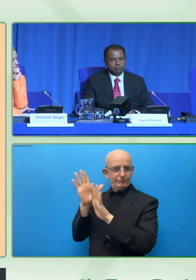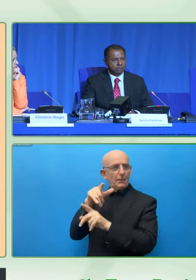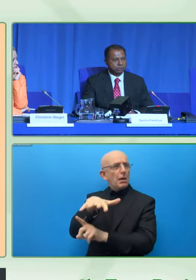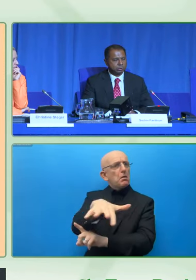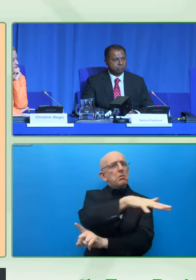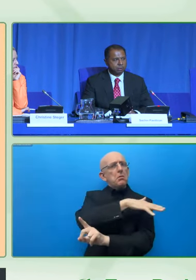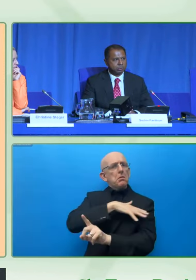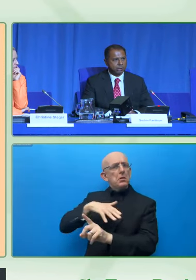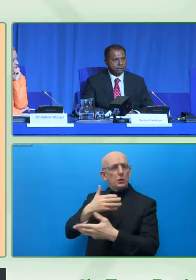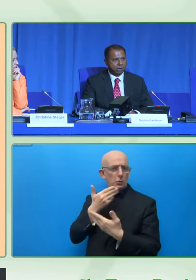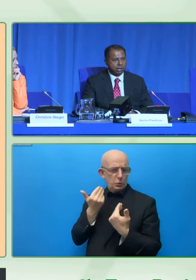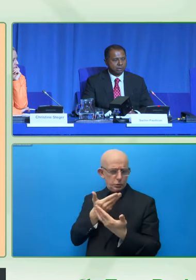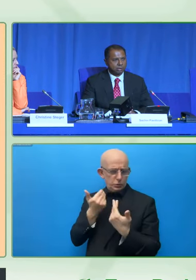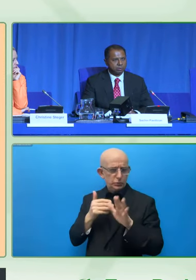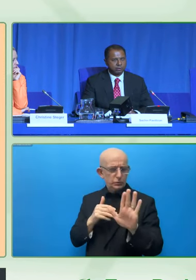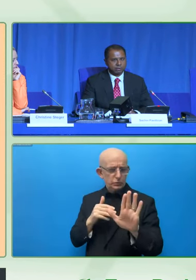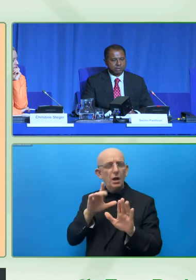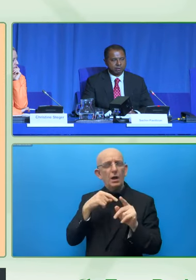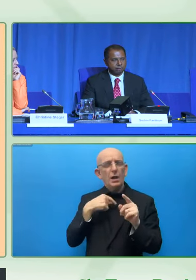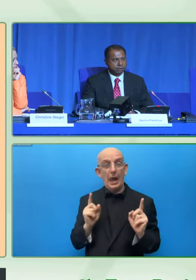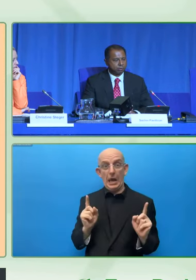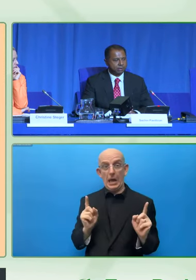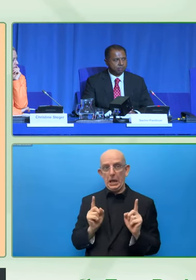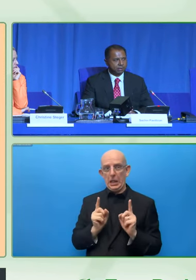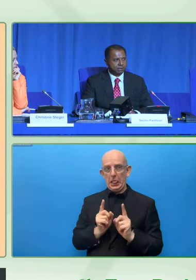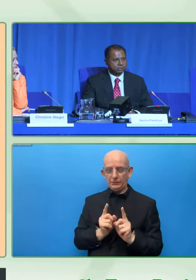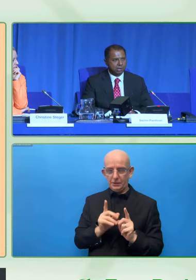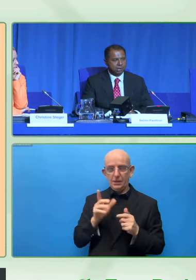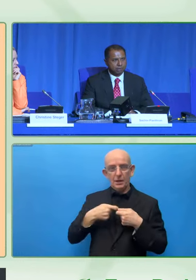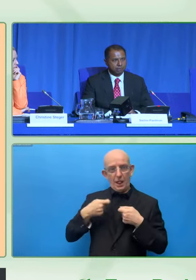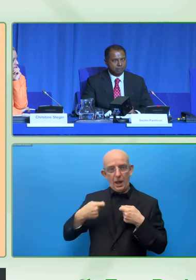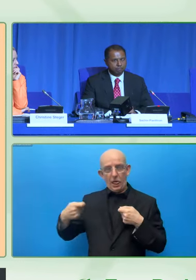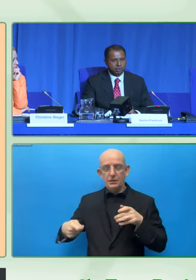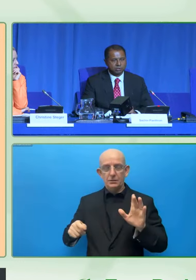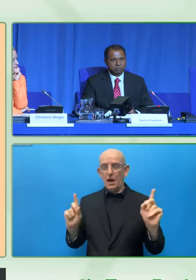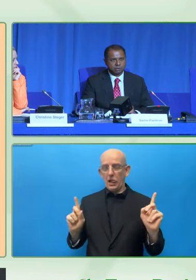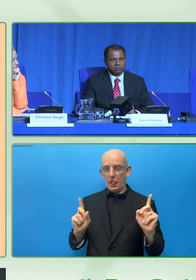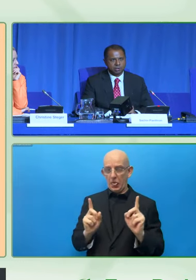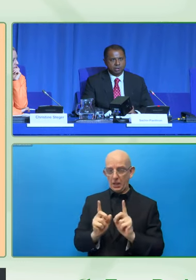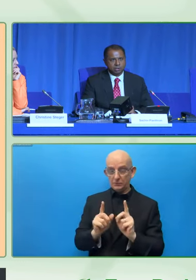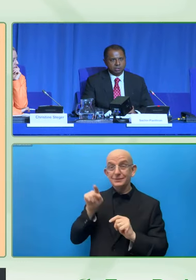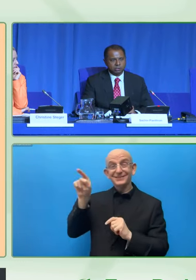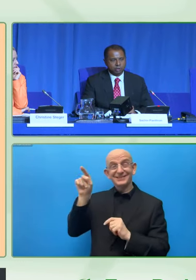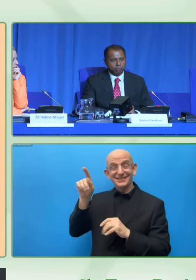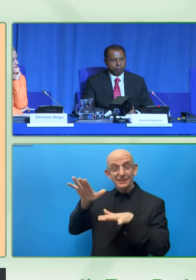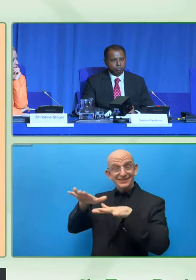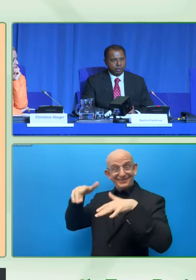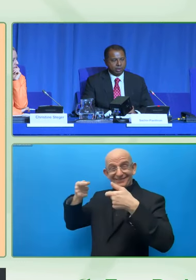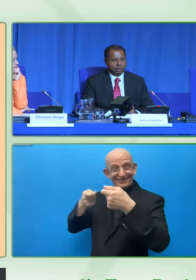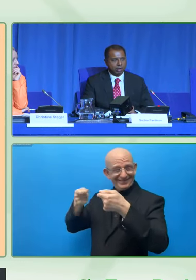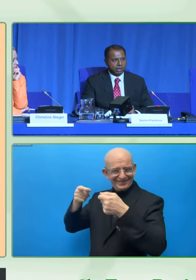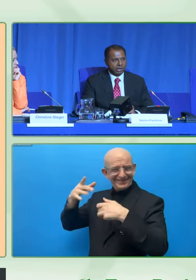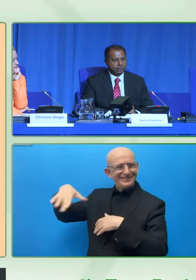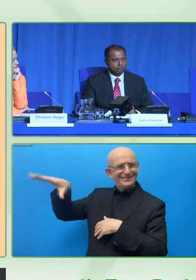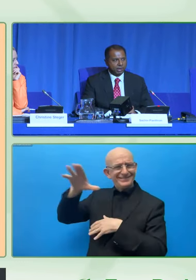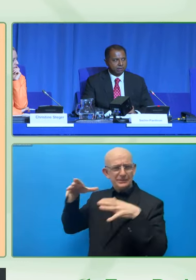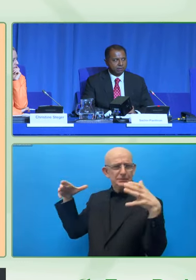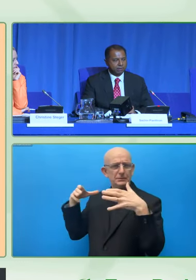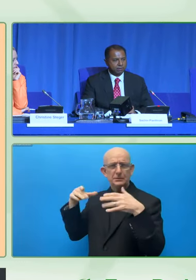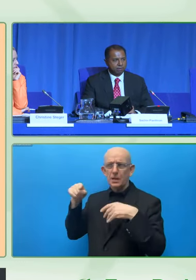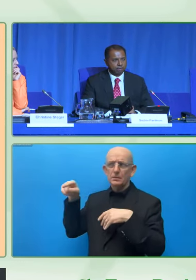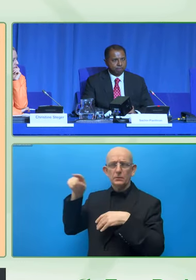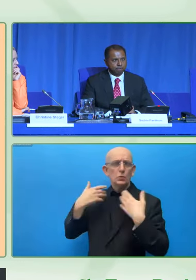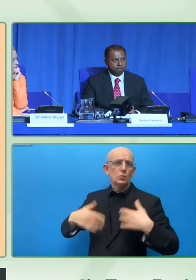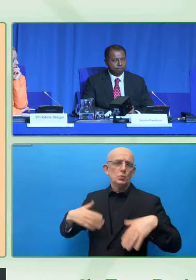it's equivalent to what other countries might refer to as ministries. So we are an